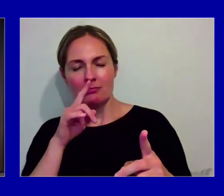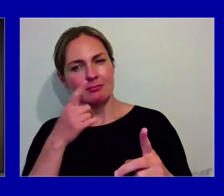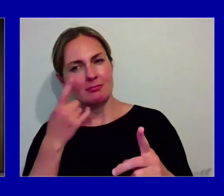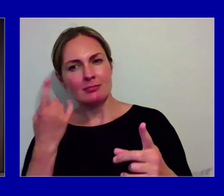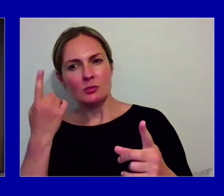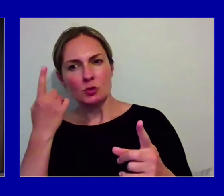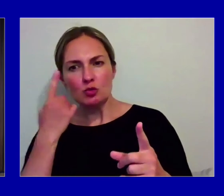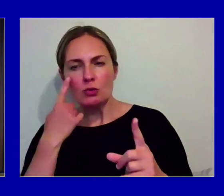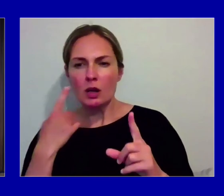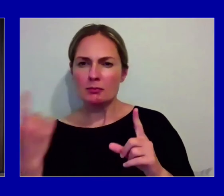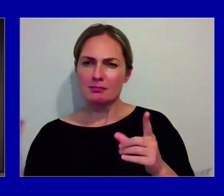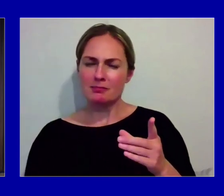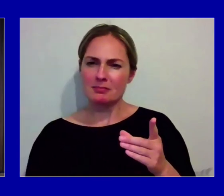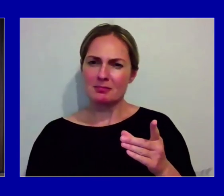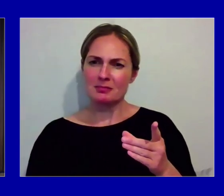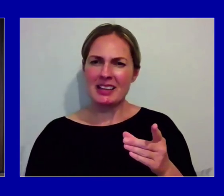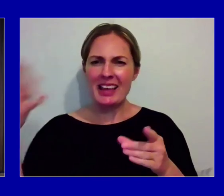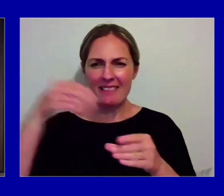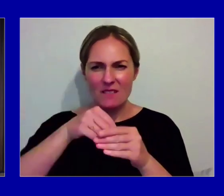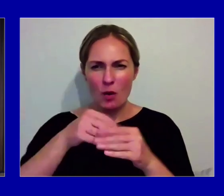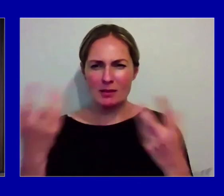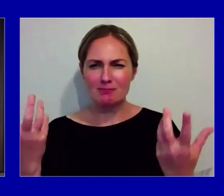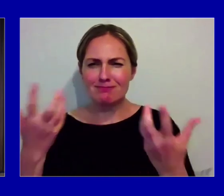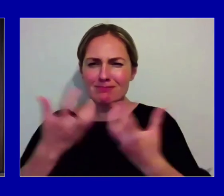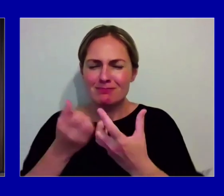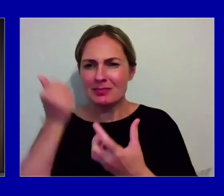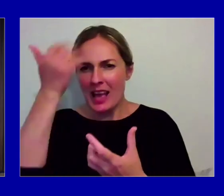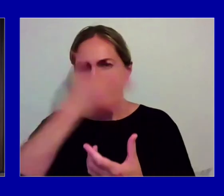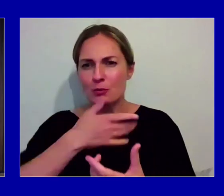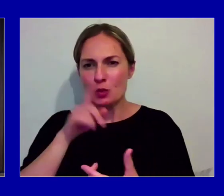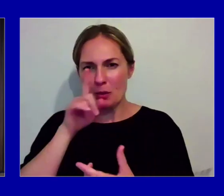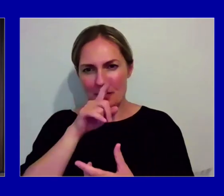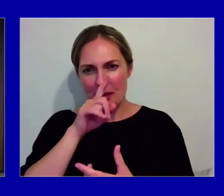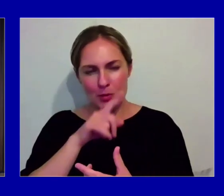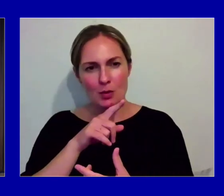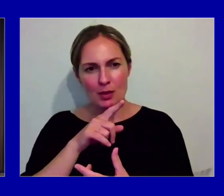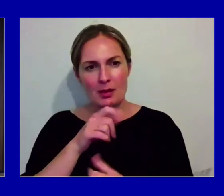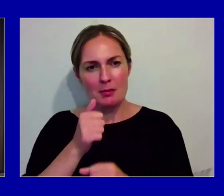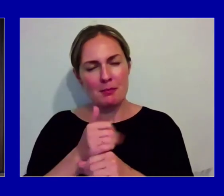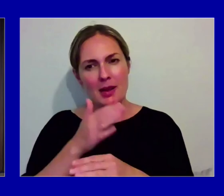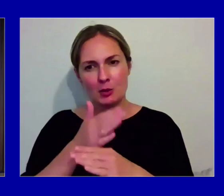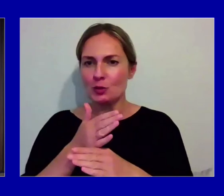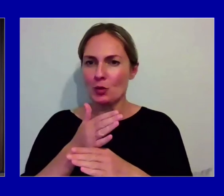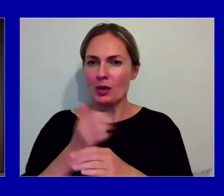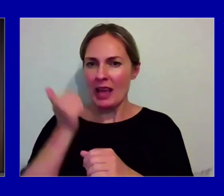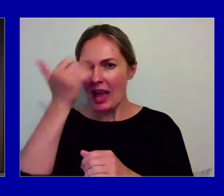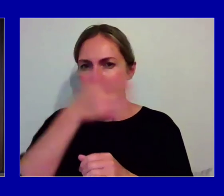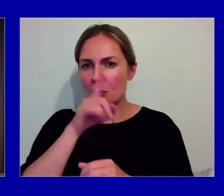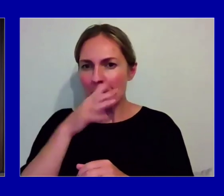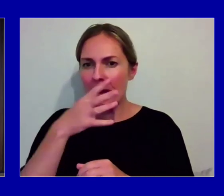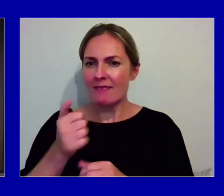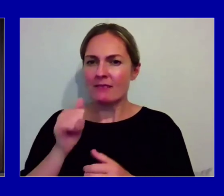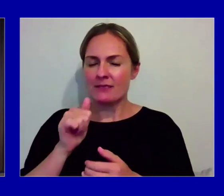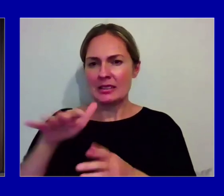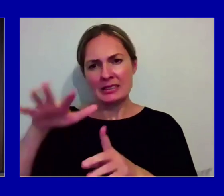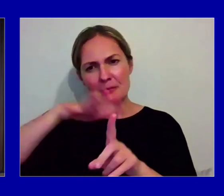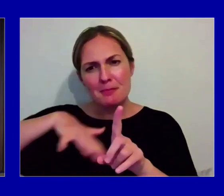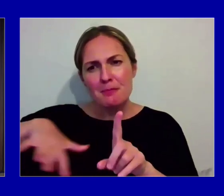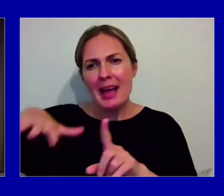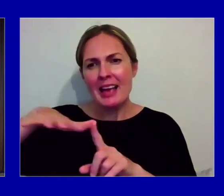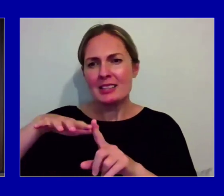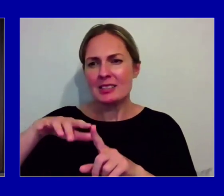is that we need space for culture as well, that we need space to do things the right way, to have the right conversations